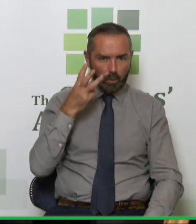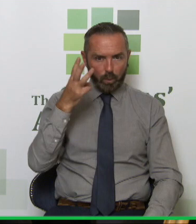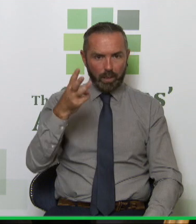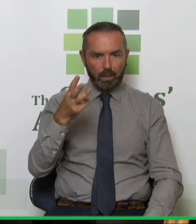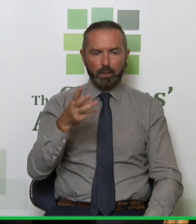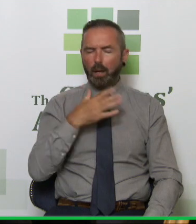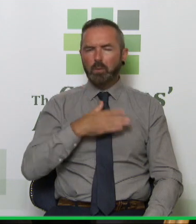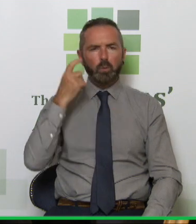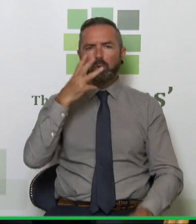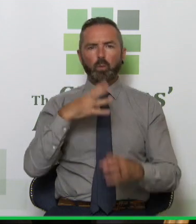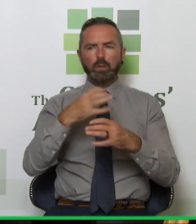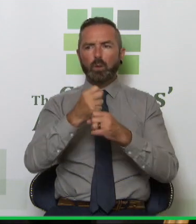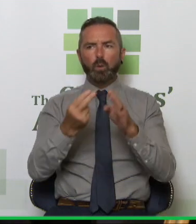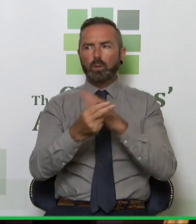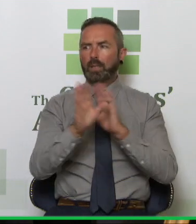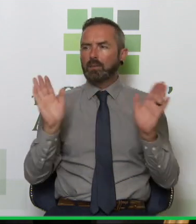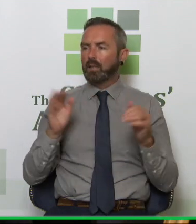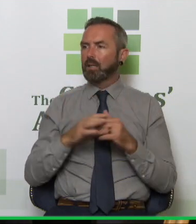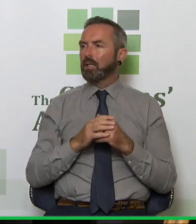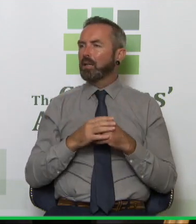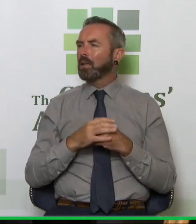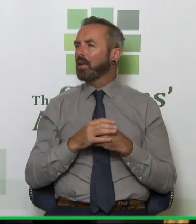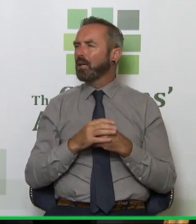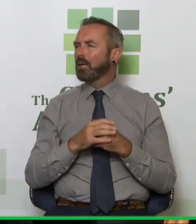clear mechanisms in what's place. holding it up, Yeah. which is progressing.